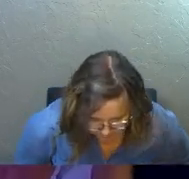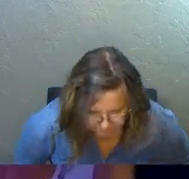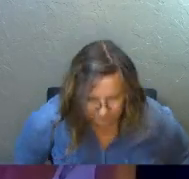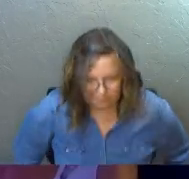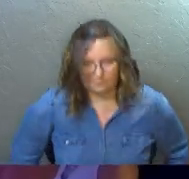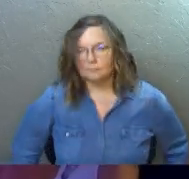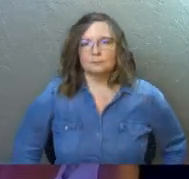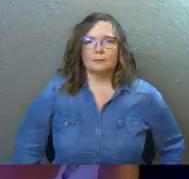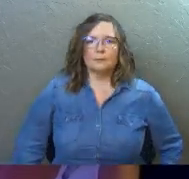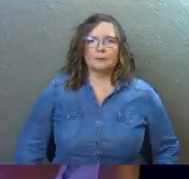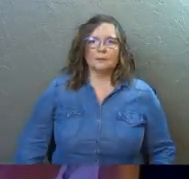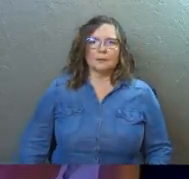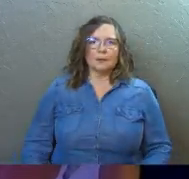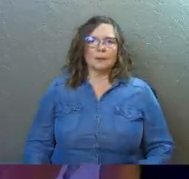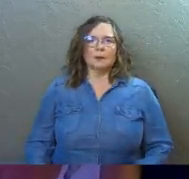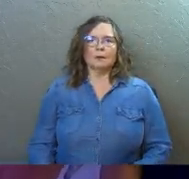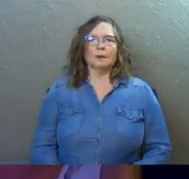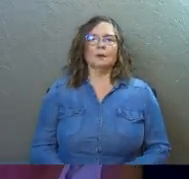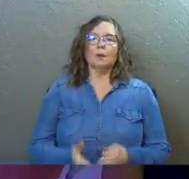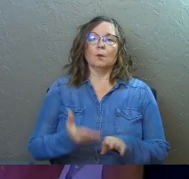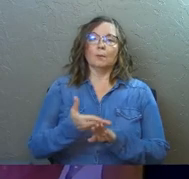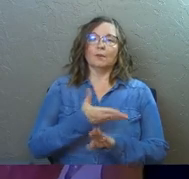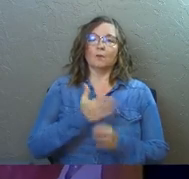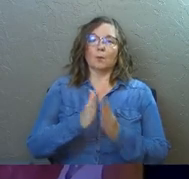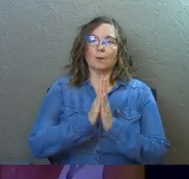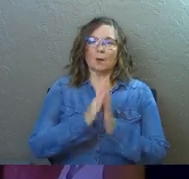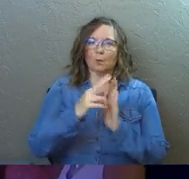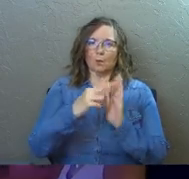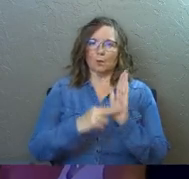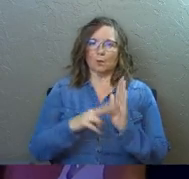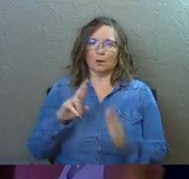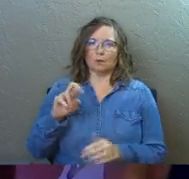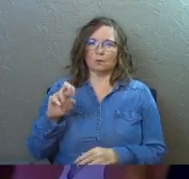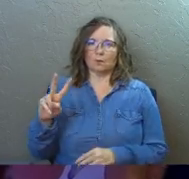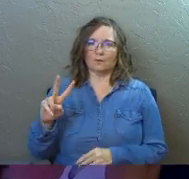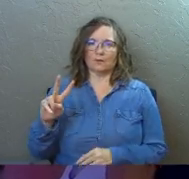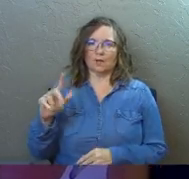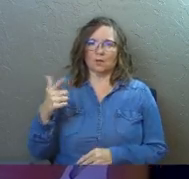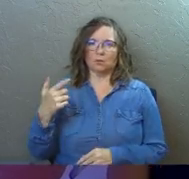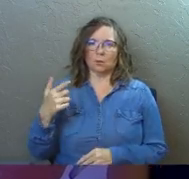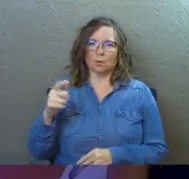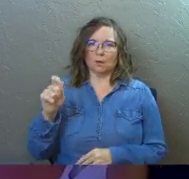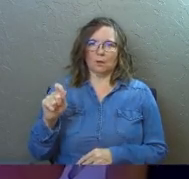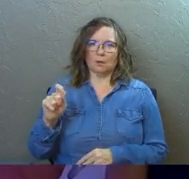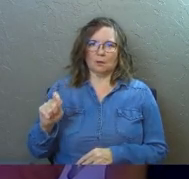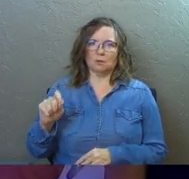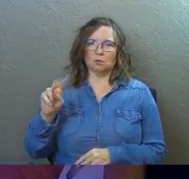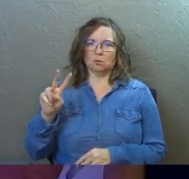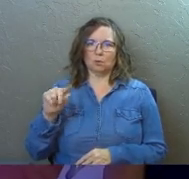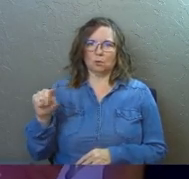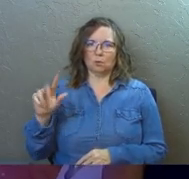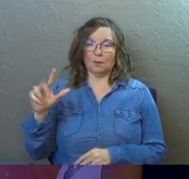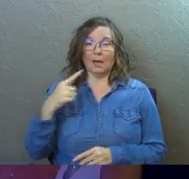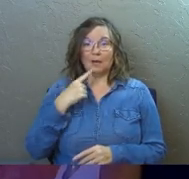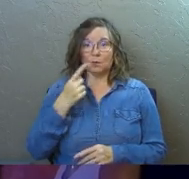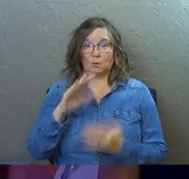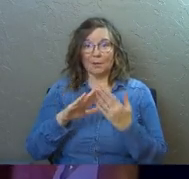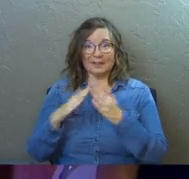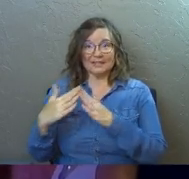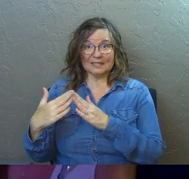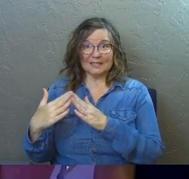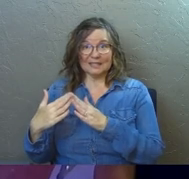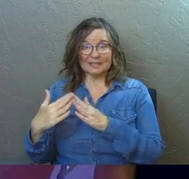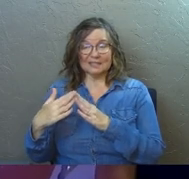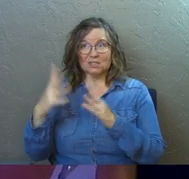With you standing, and right before I pray, I want to read this verse to you. This is Revelation 21, 2 through 3. I told you about the city.